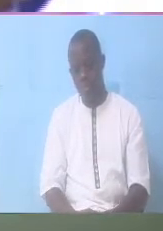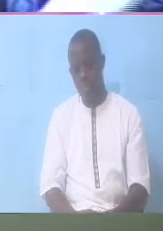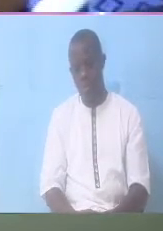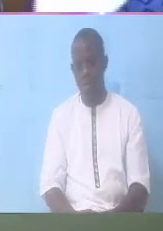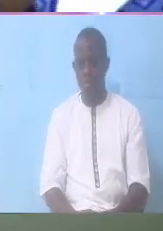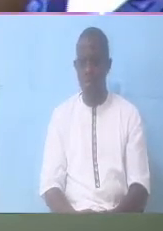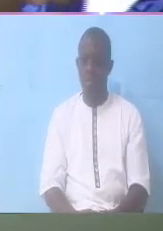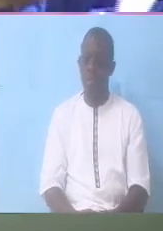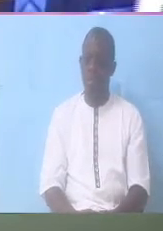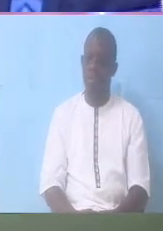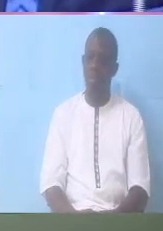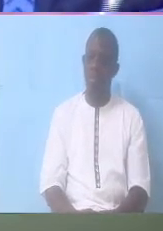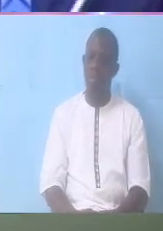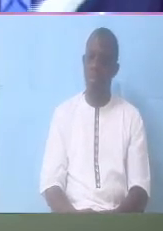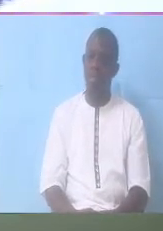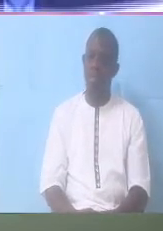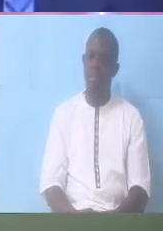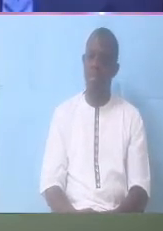Matar Jaju's place.